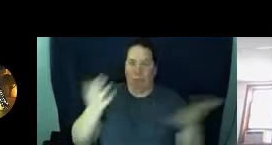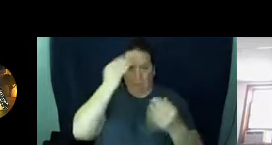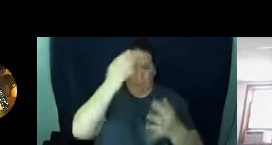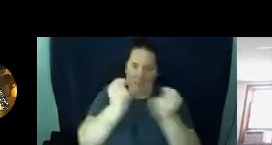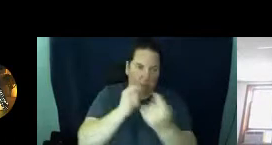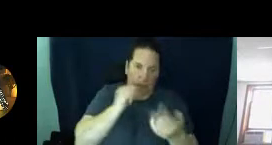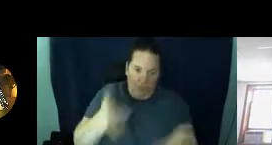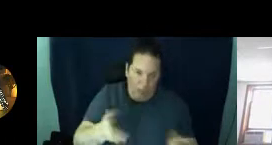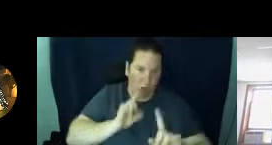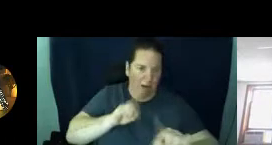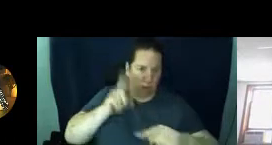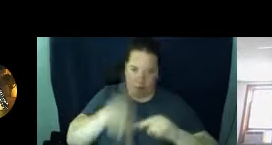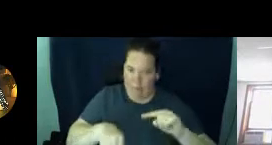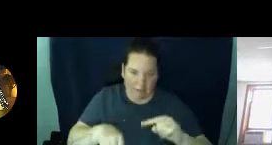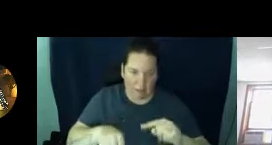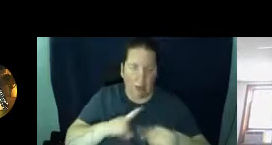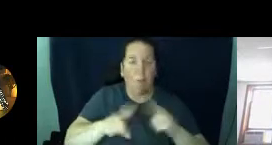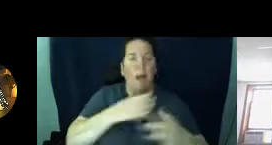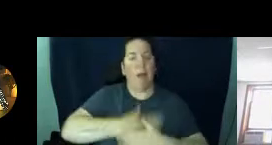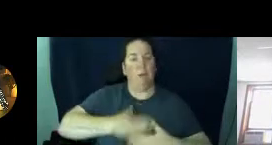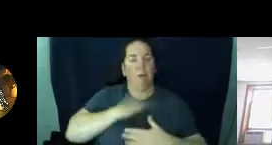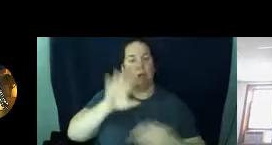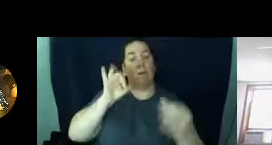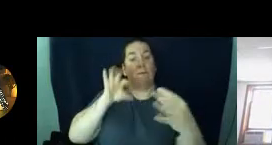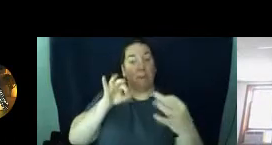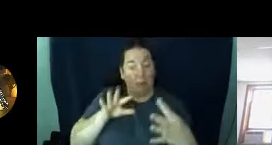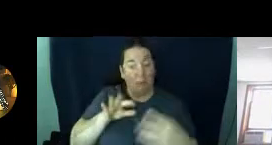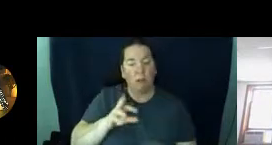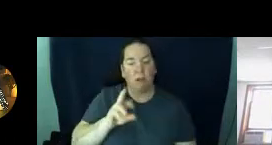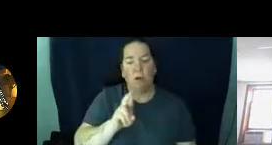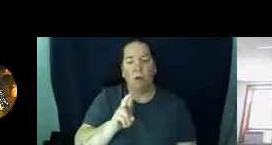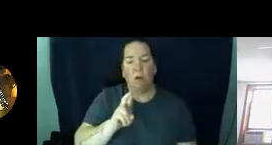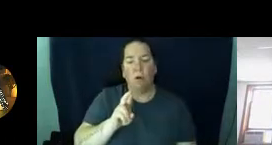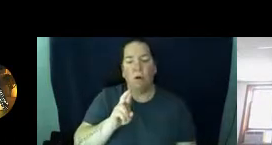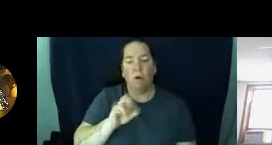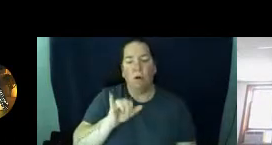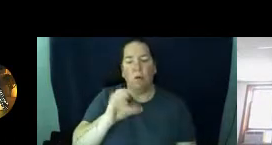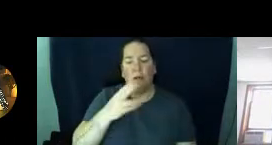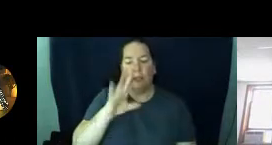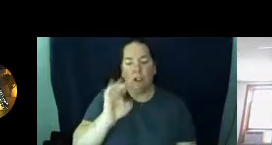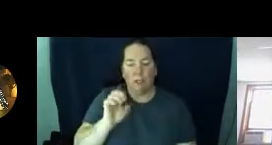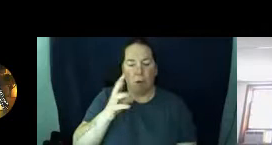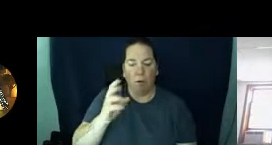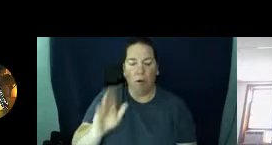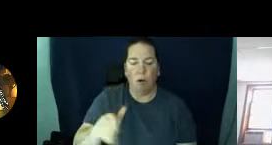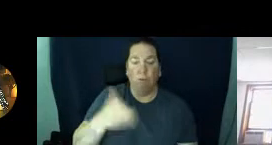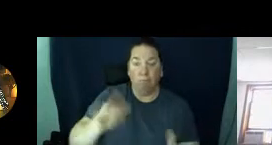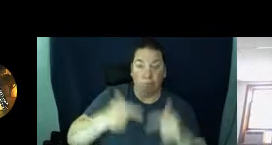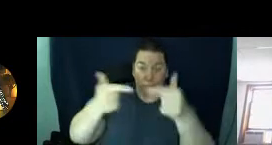but really, really appreciate this. And Richie, I want to also offer you the floor.